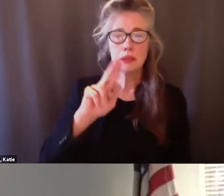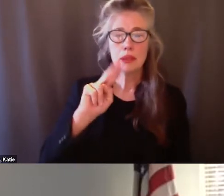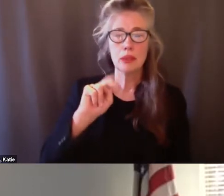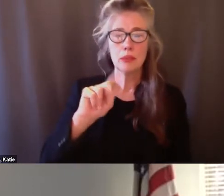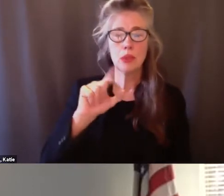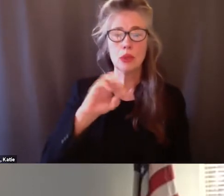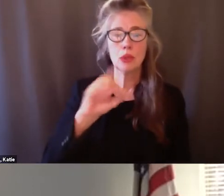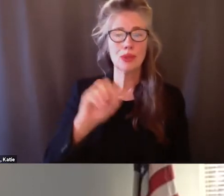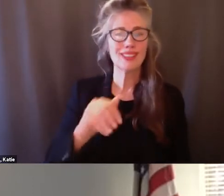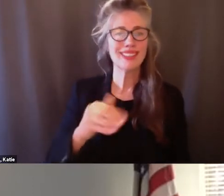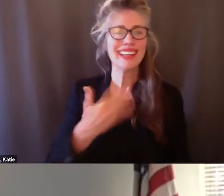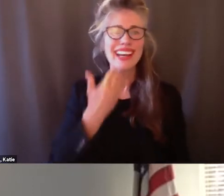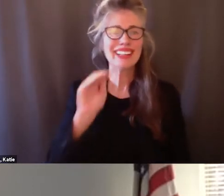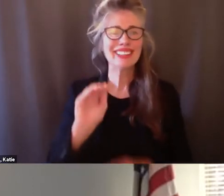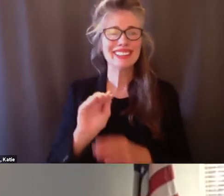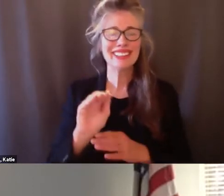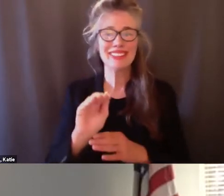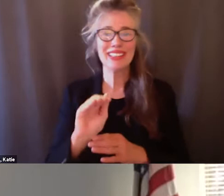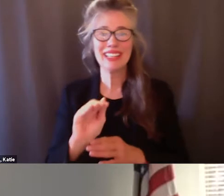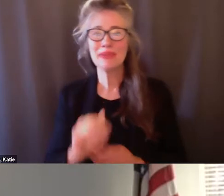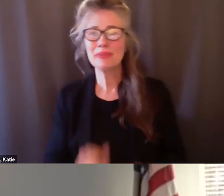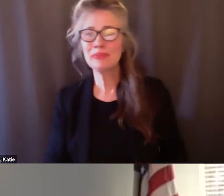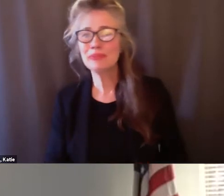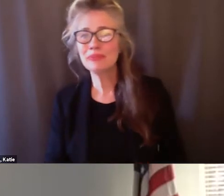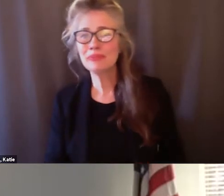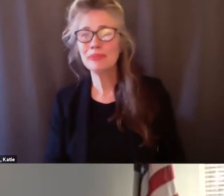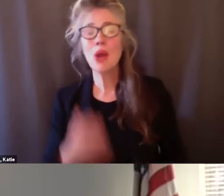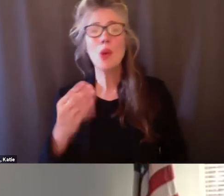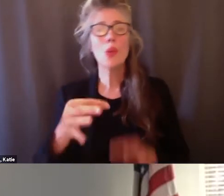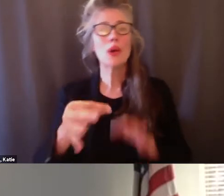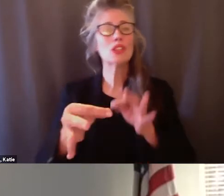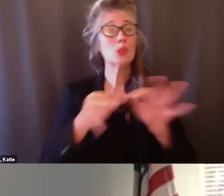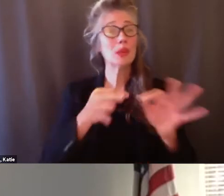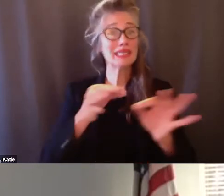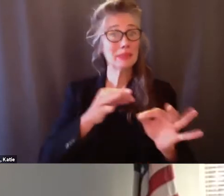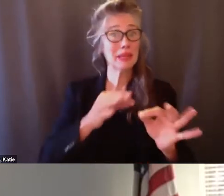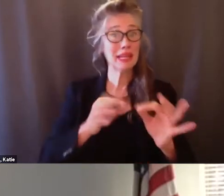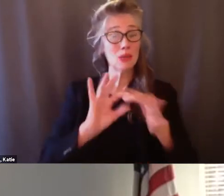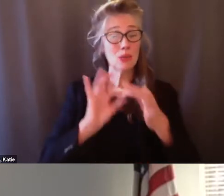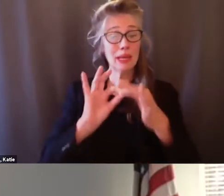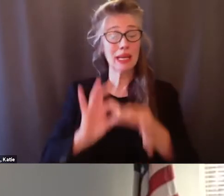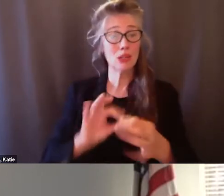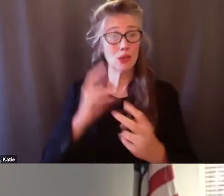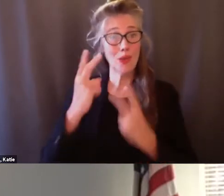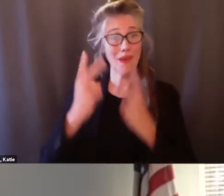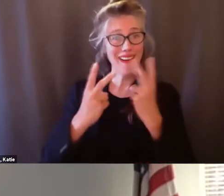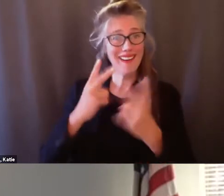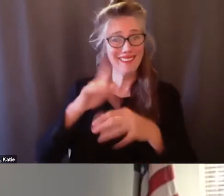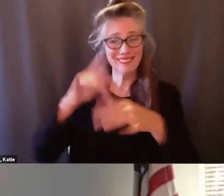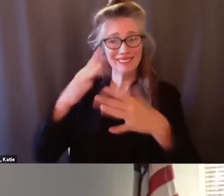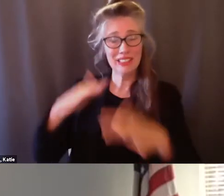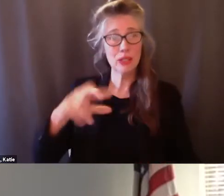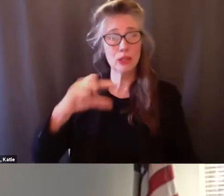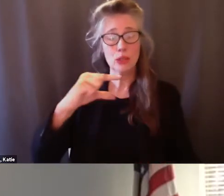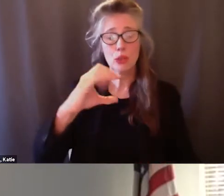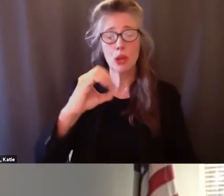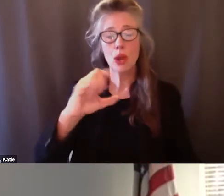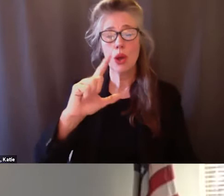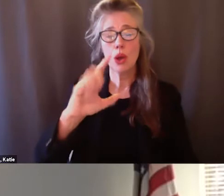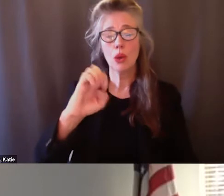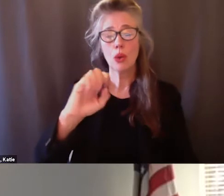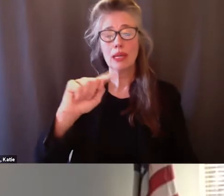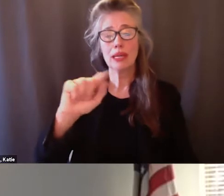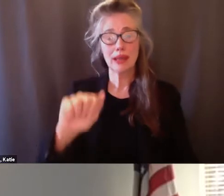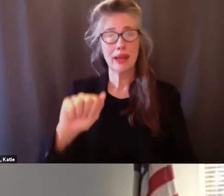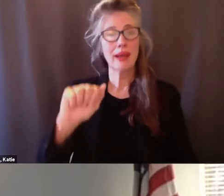Hey, good evening. I'd like to also expand on our visit to Goleta Valley Junior High this morning to